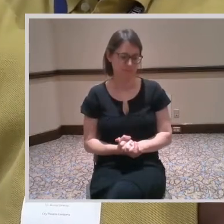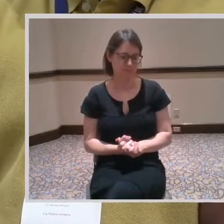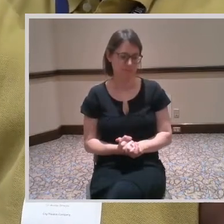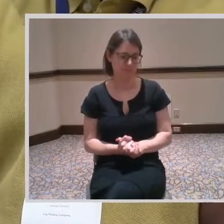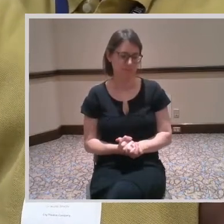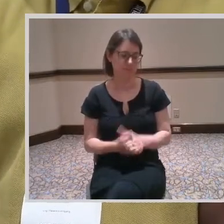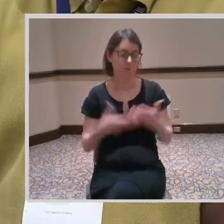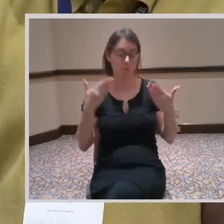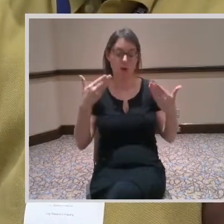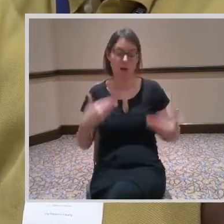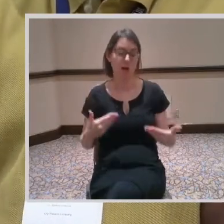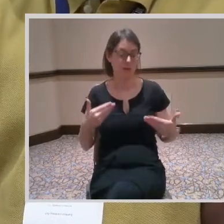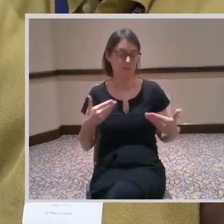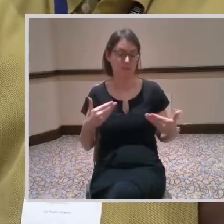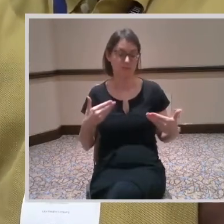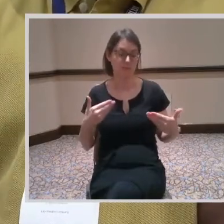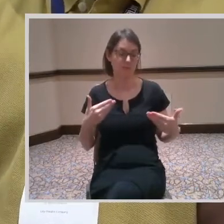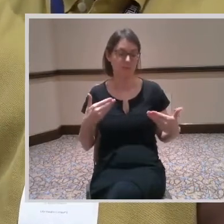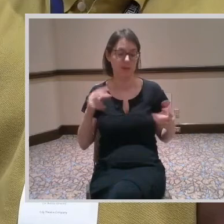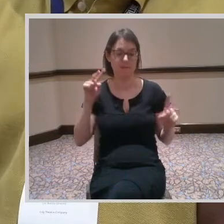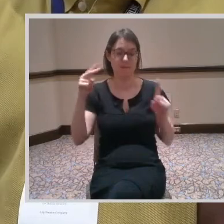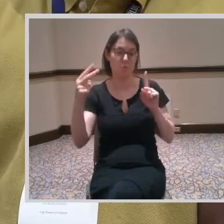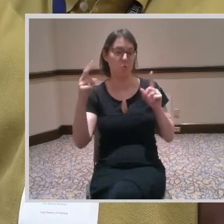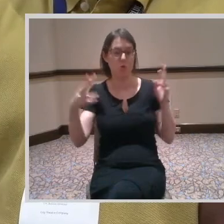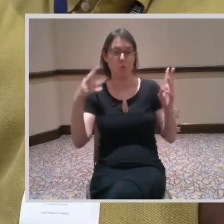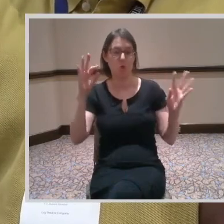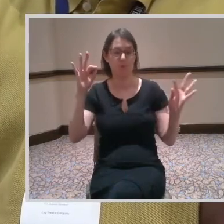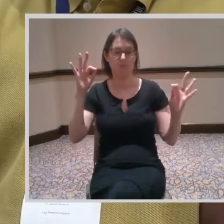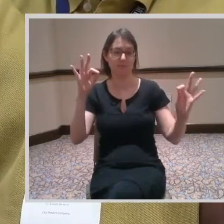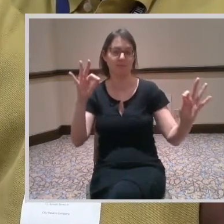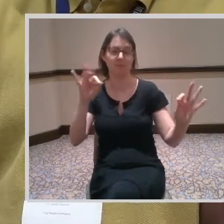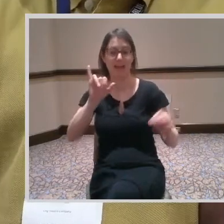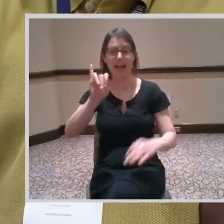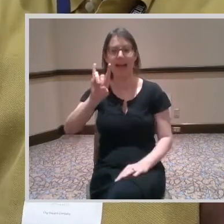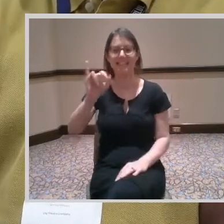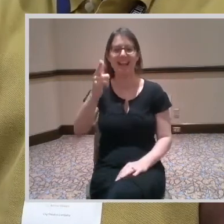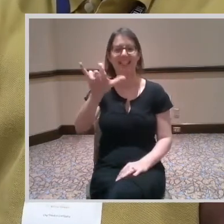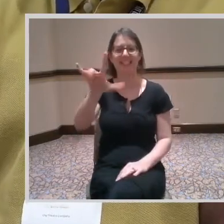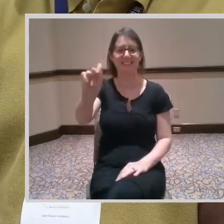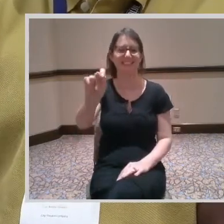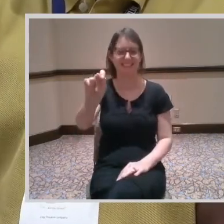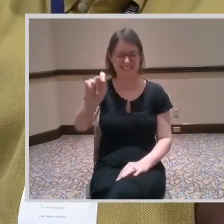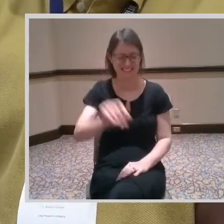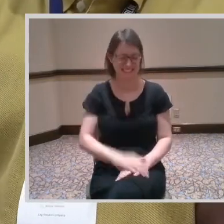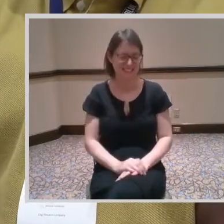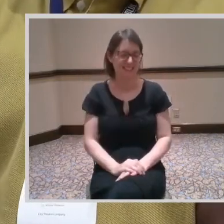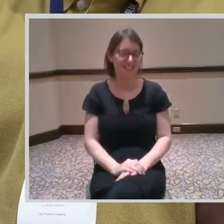I'm an idealist, so listen to Monteze. But